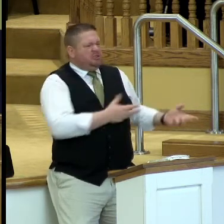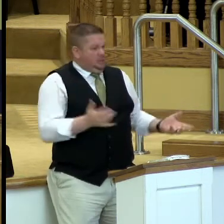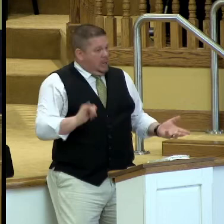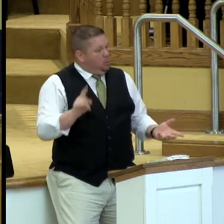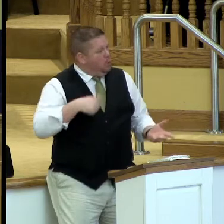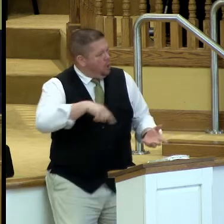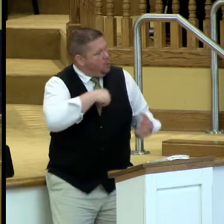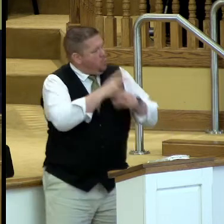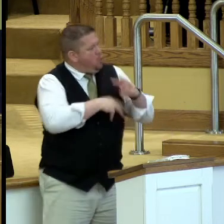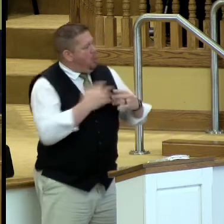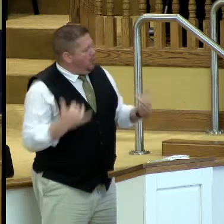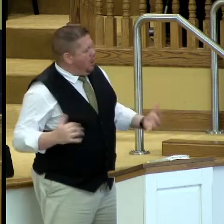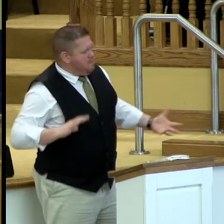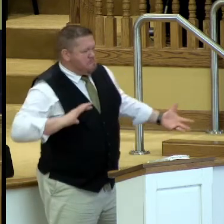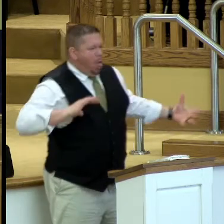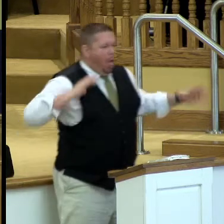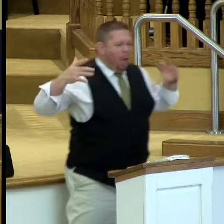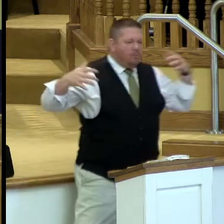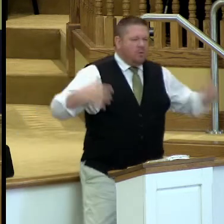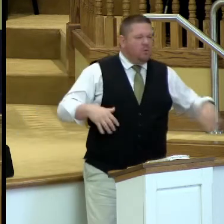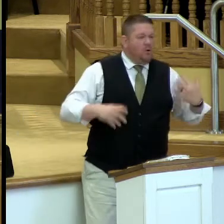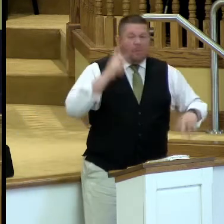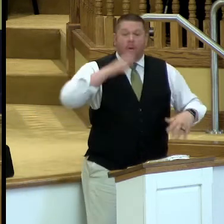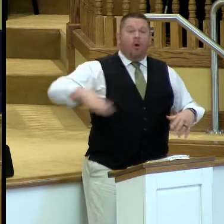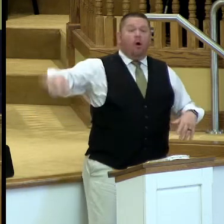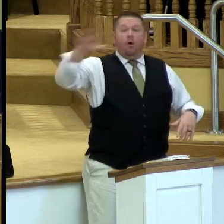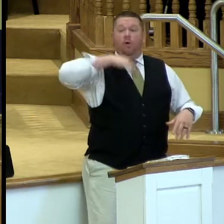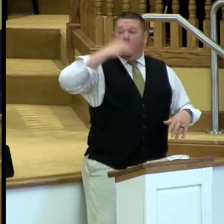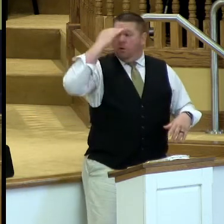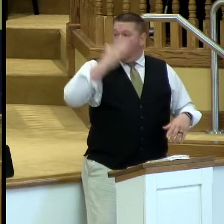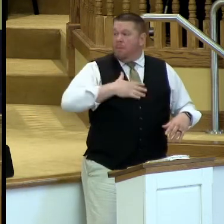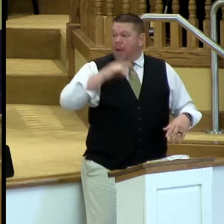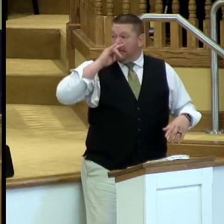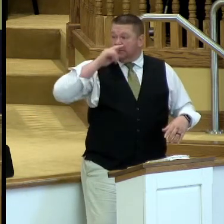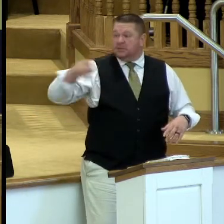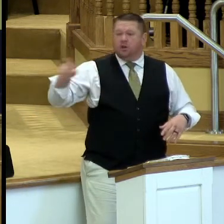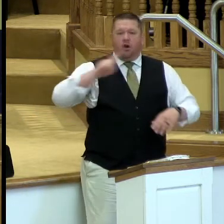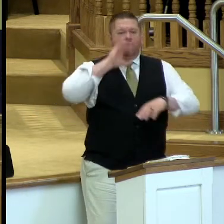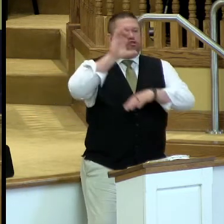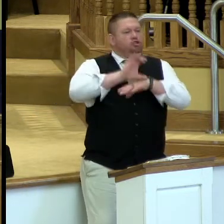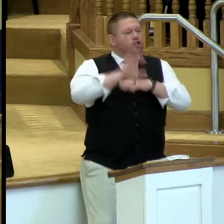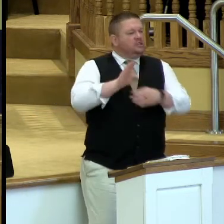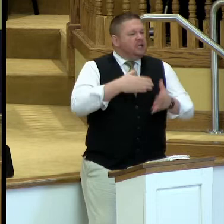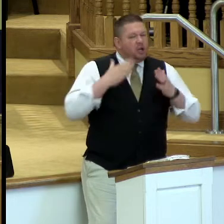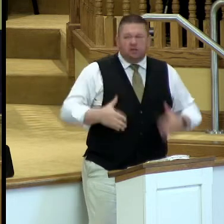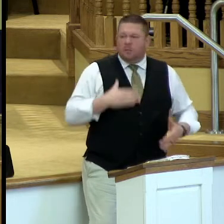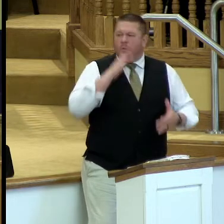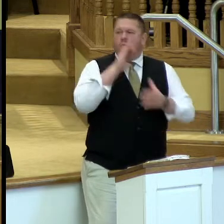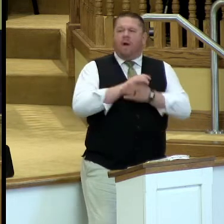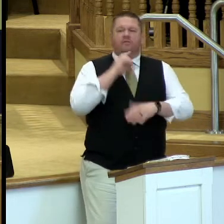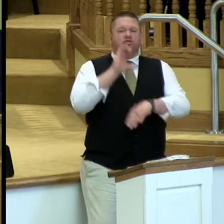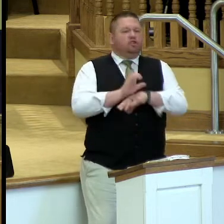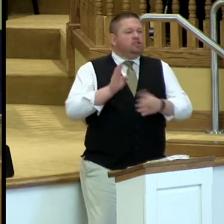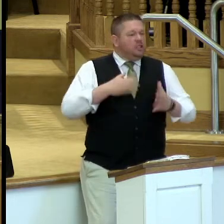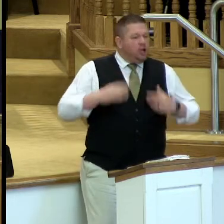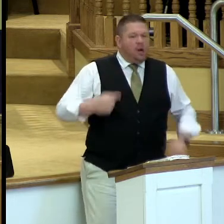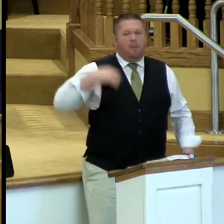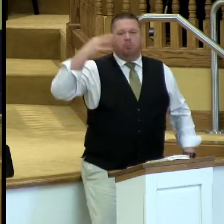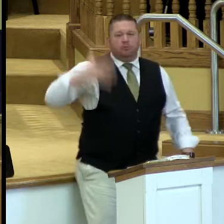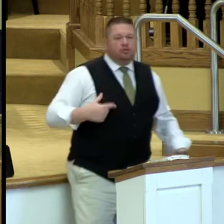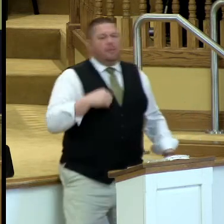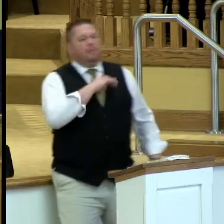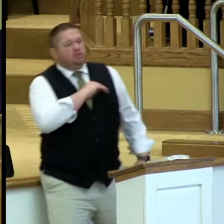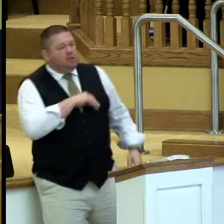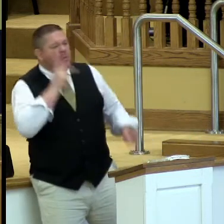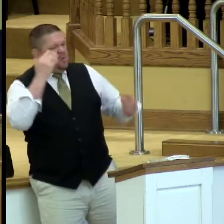That's where we go. Everywhere we go, people know that my kids are church singers and my wife's a church singer and I'm a preacher,